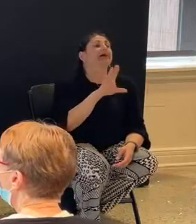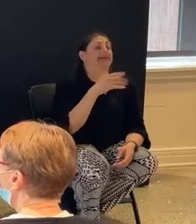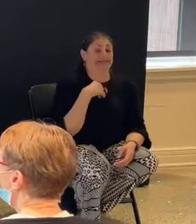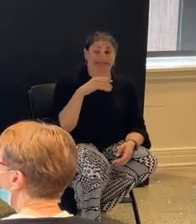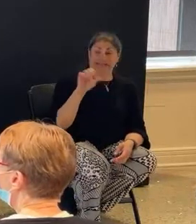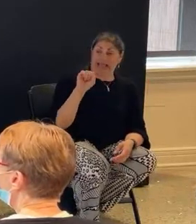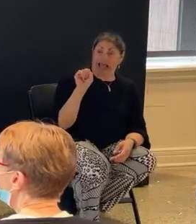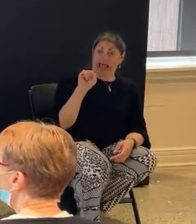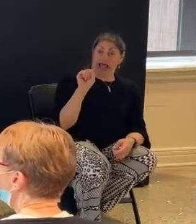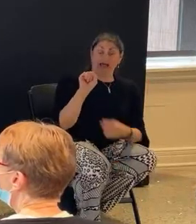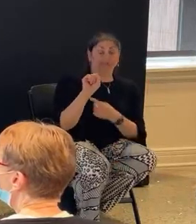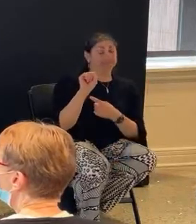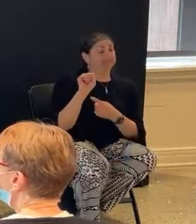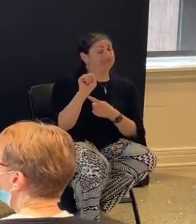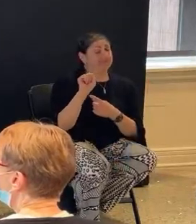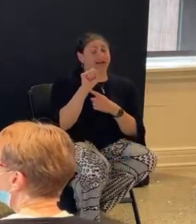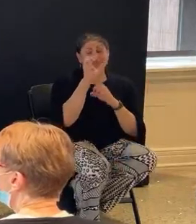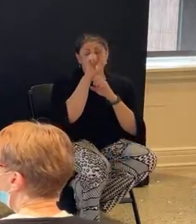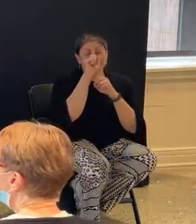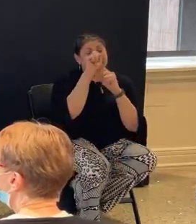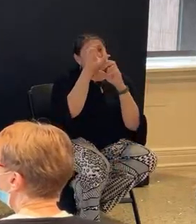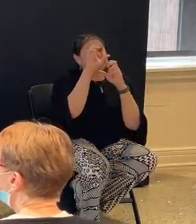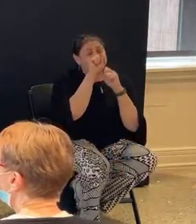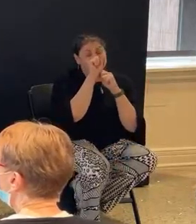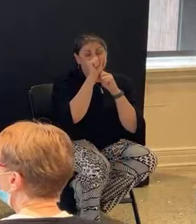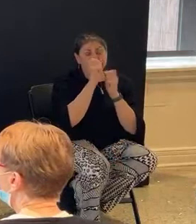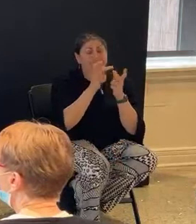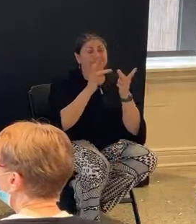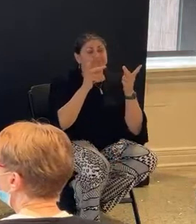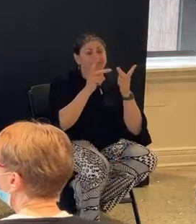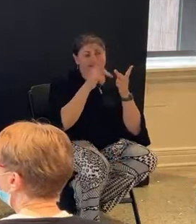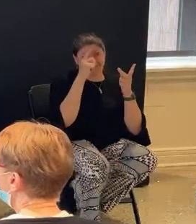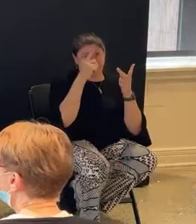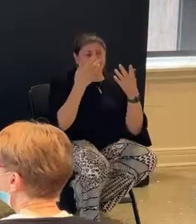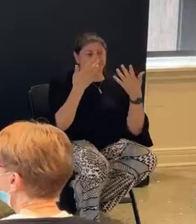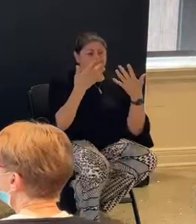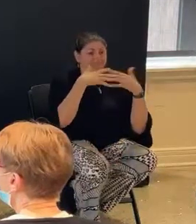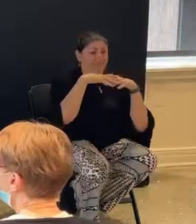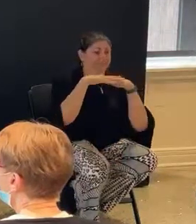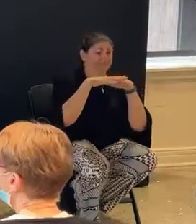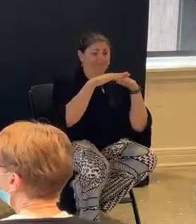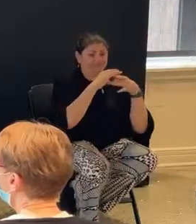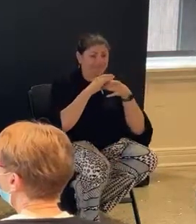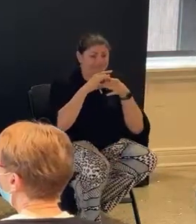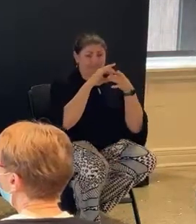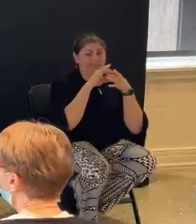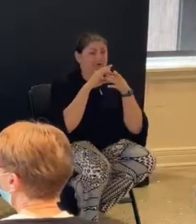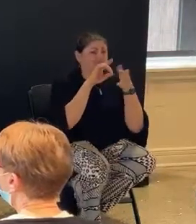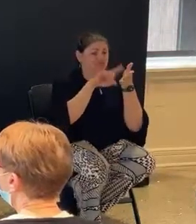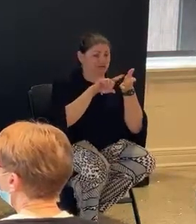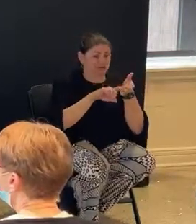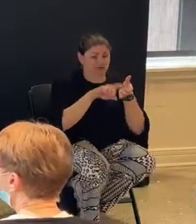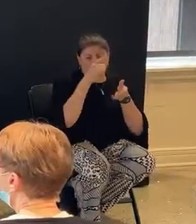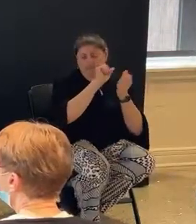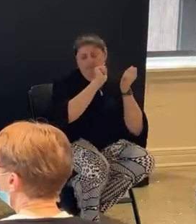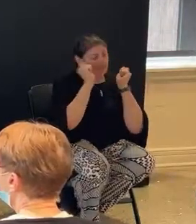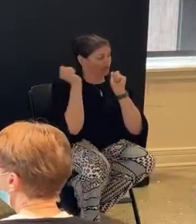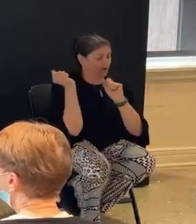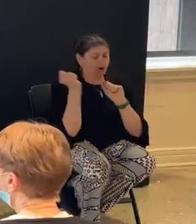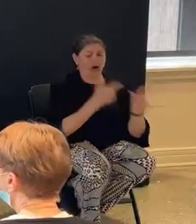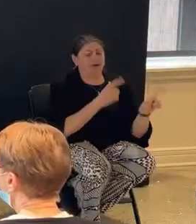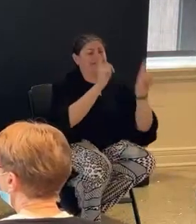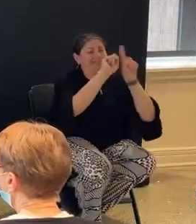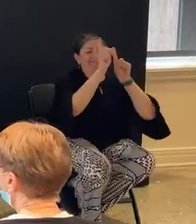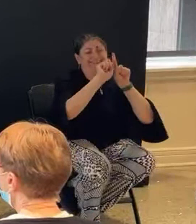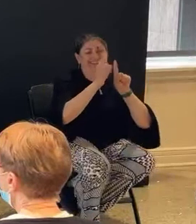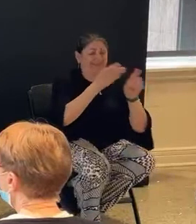Seattle is an incredible center of interdisciplinary research in all kinds of fields, and just a few blocks from here